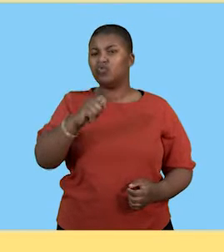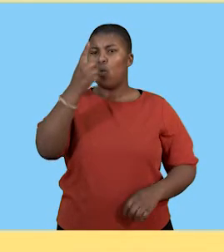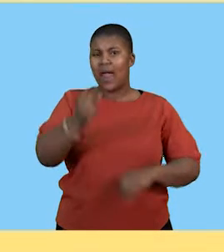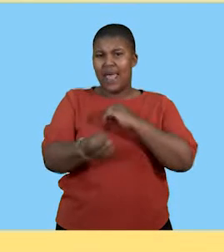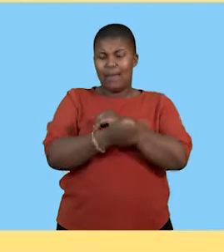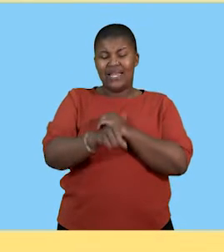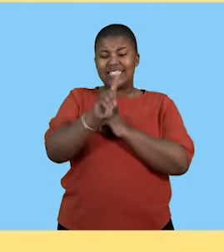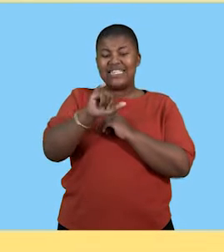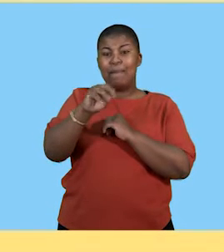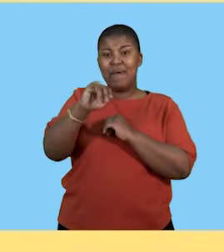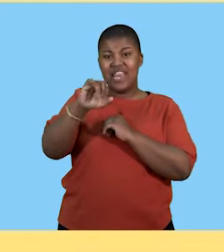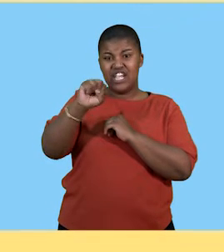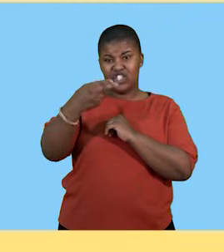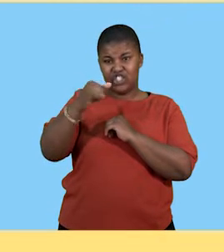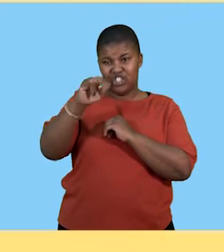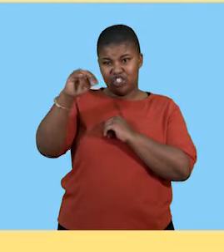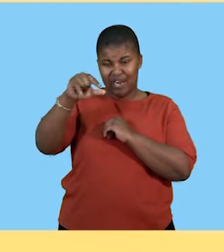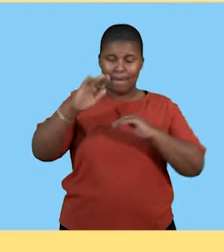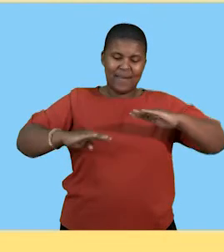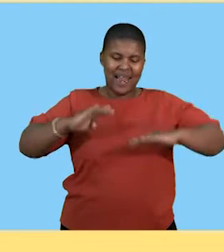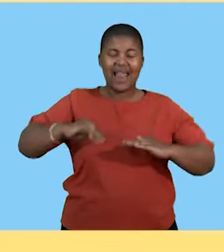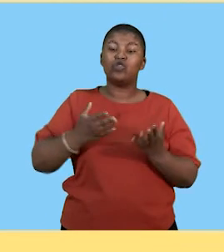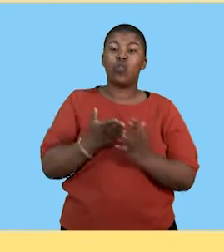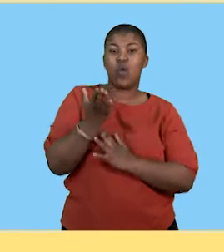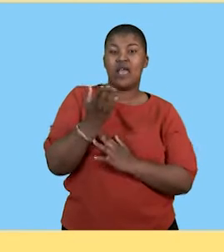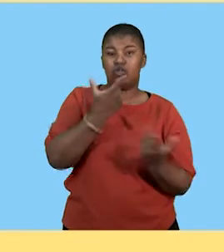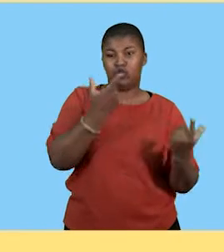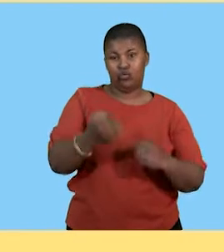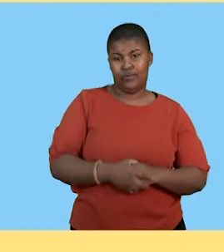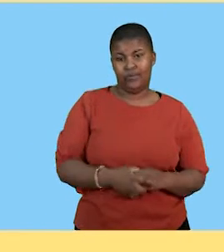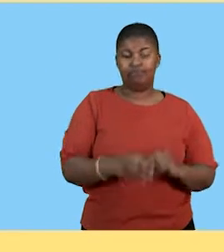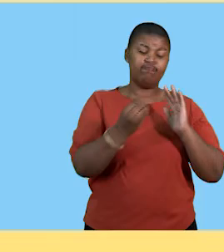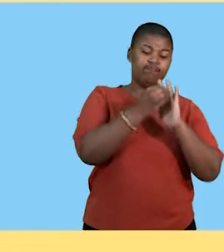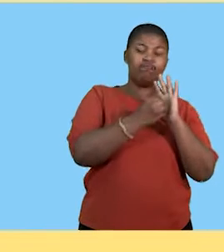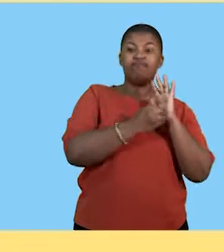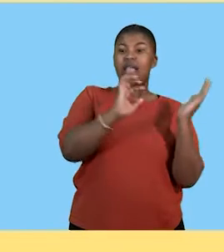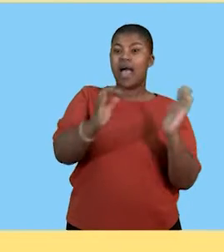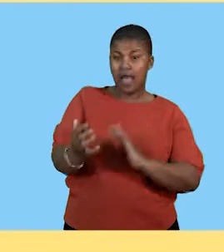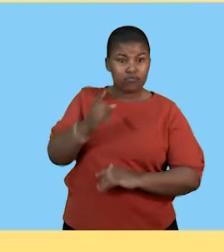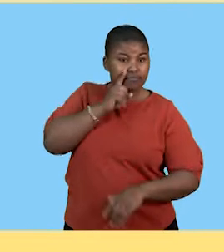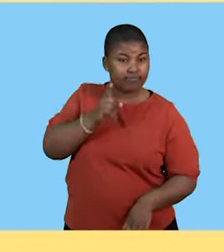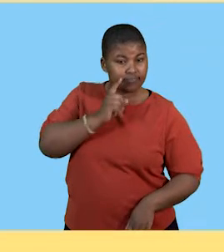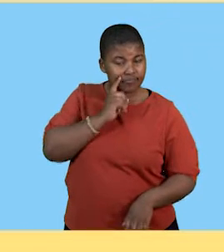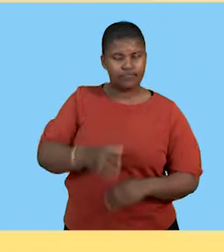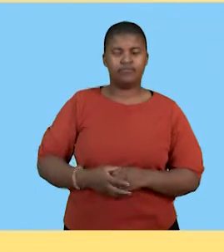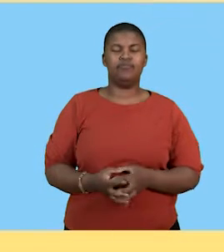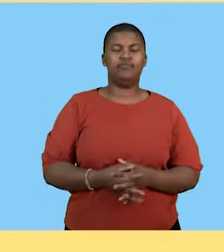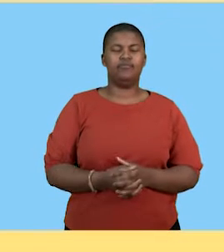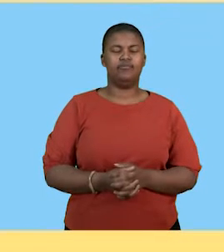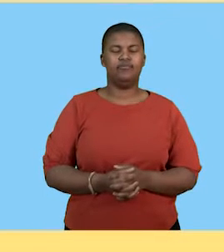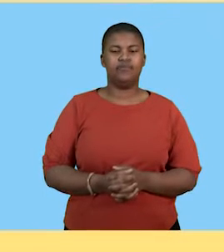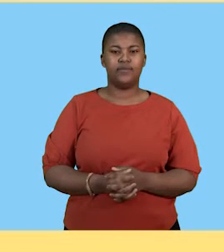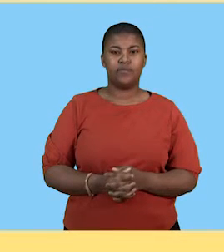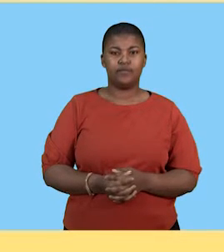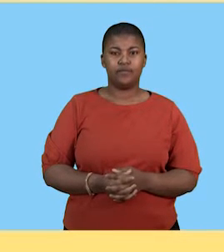on the diminishing balance method. We want to see now, how do we record this in our tangible